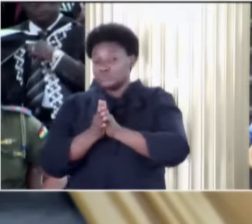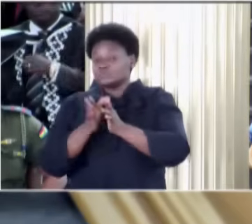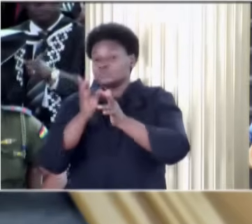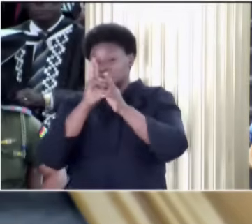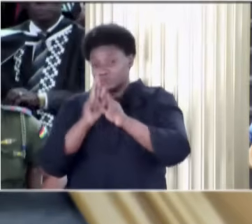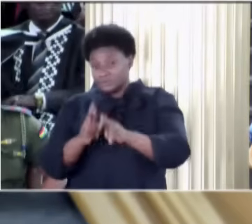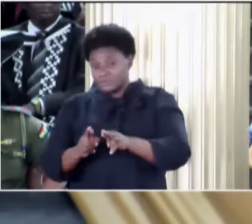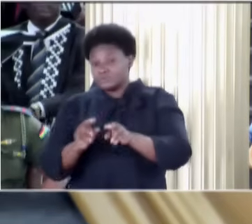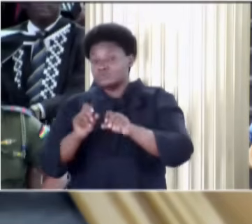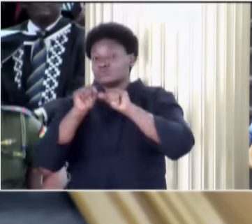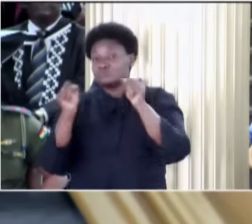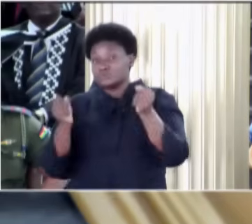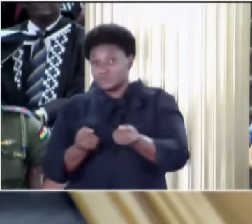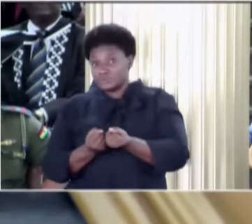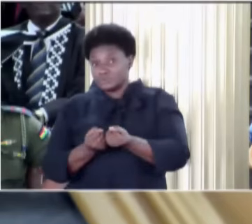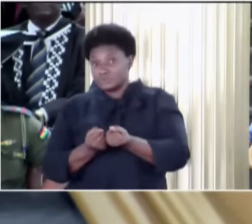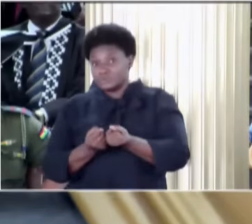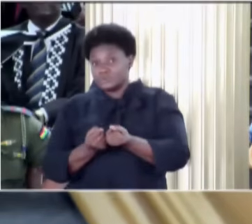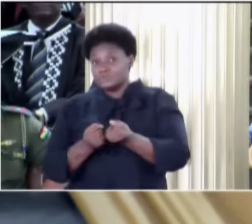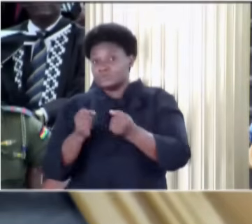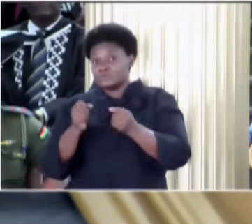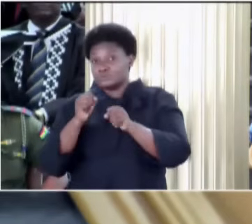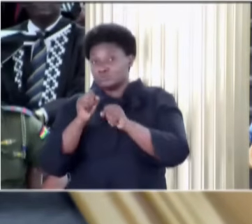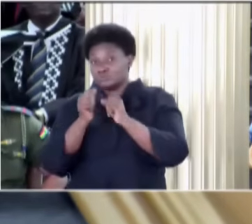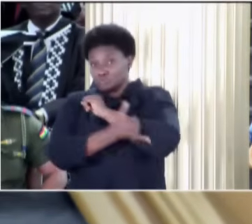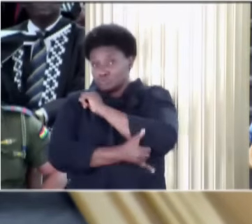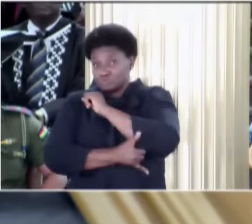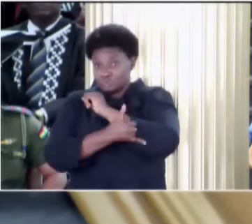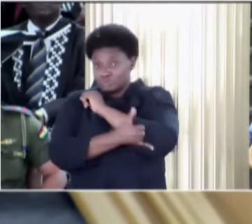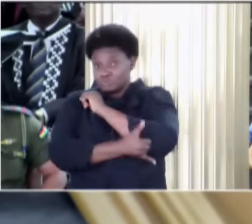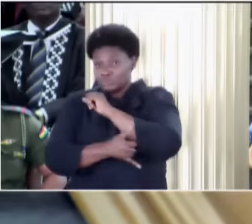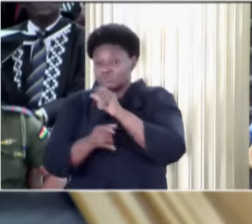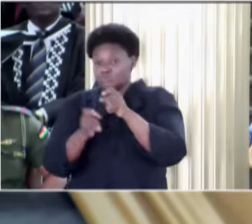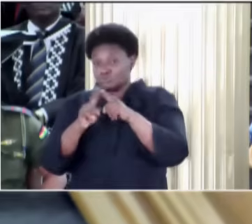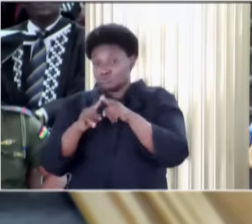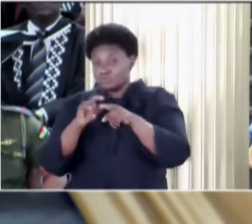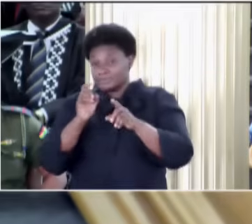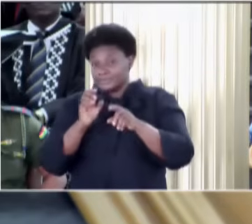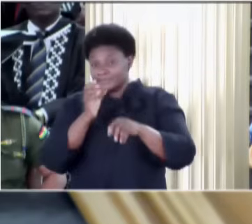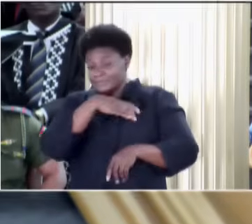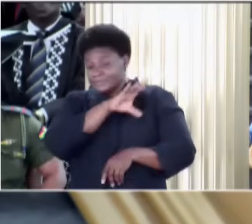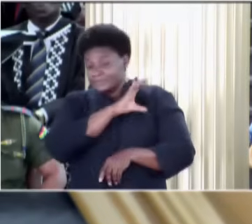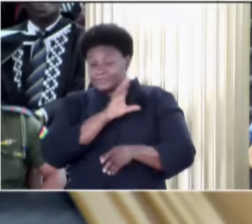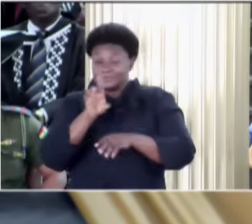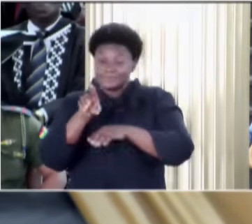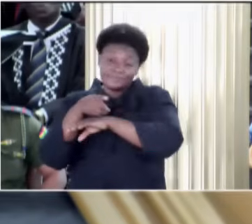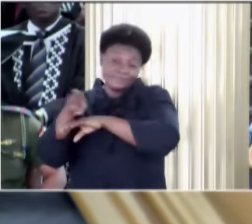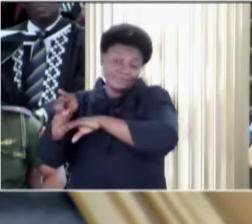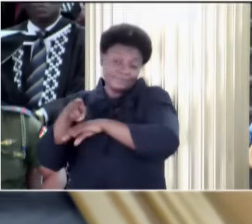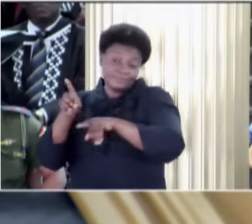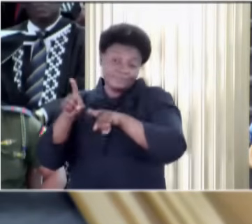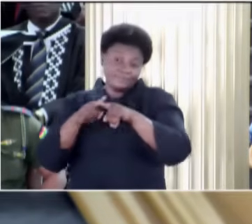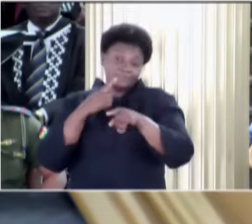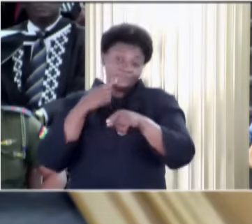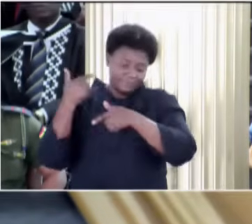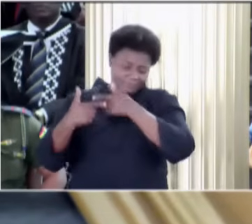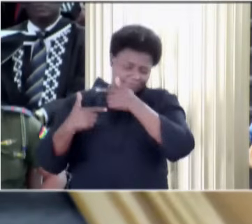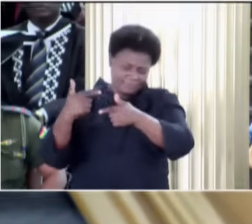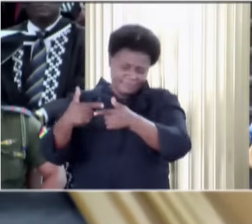to your society, to your country, to your civic duty, and to your